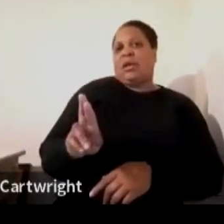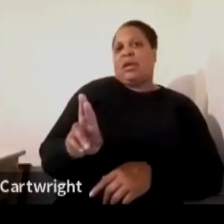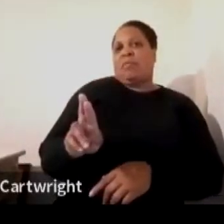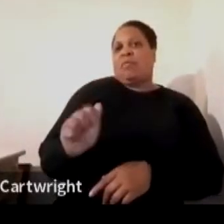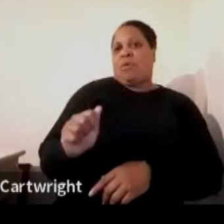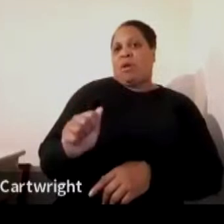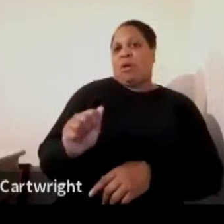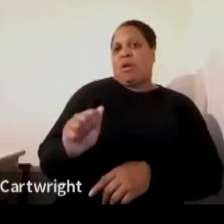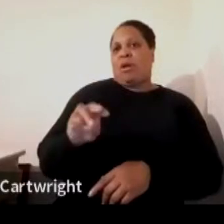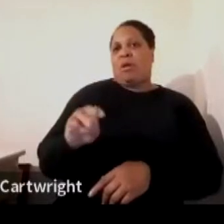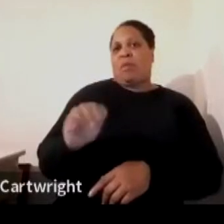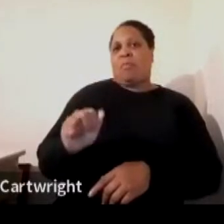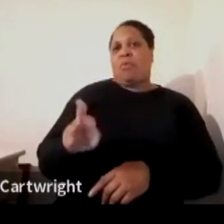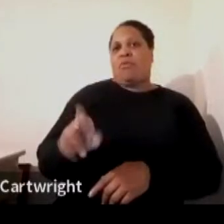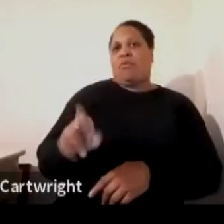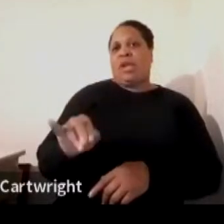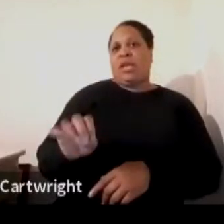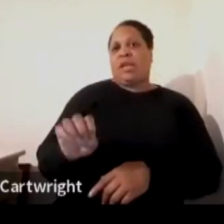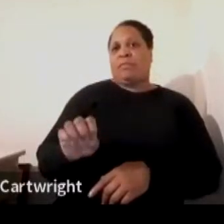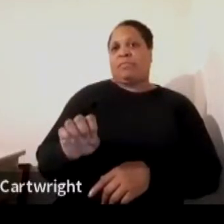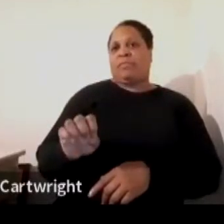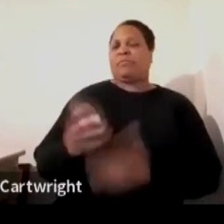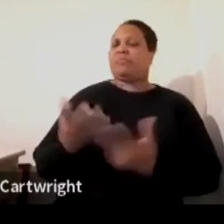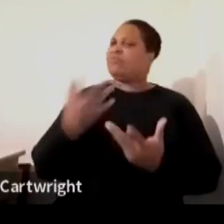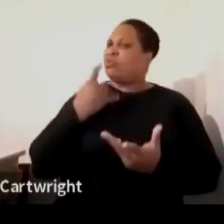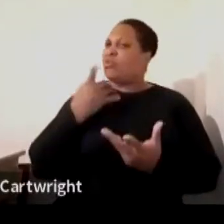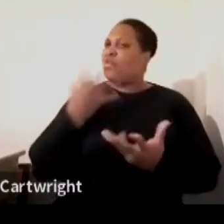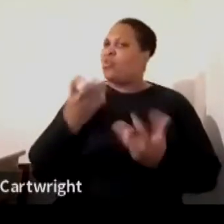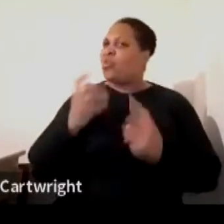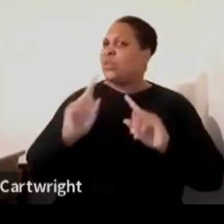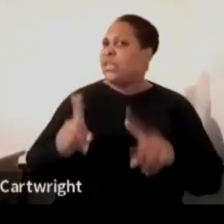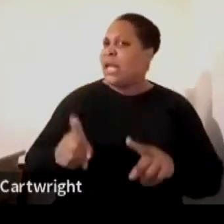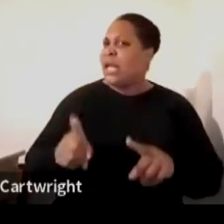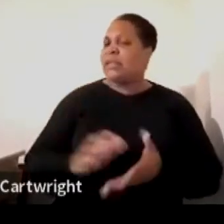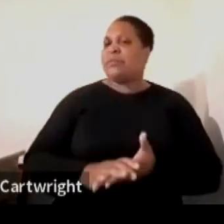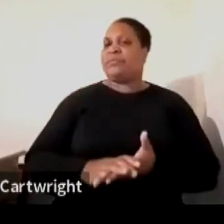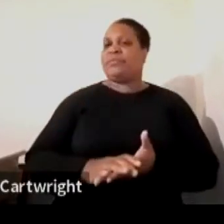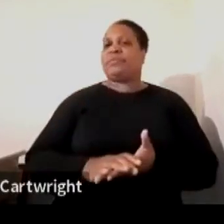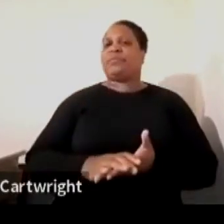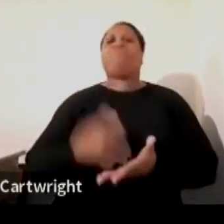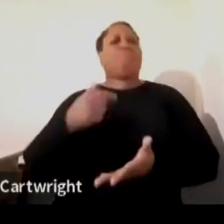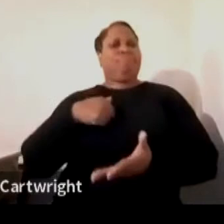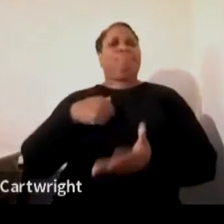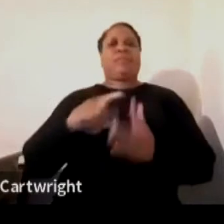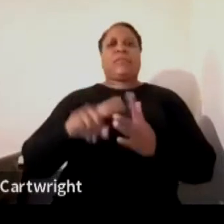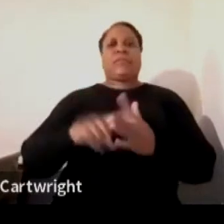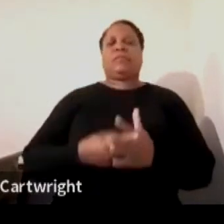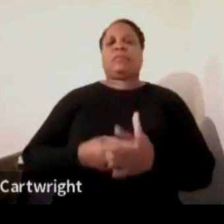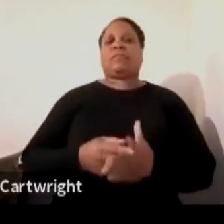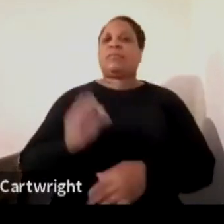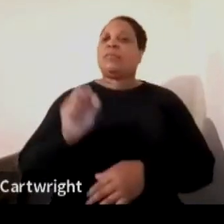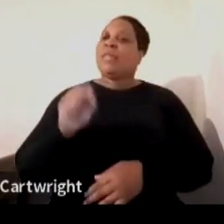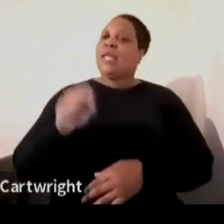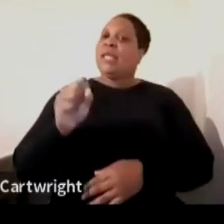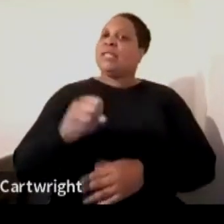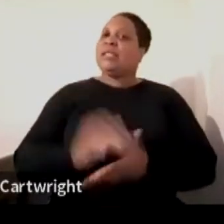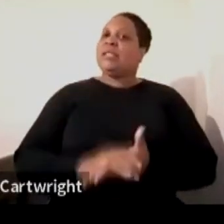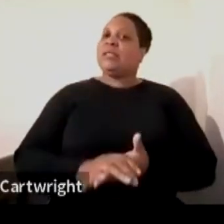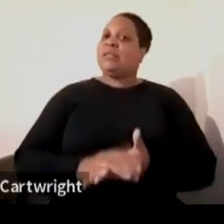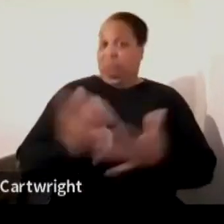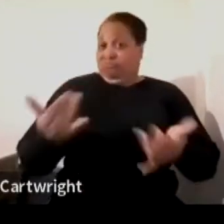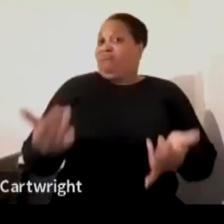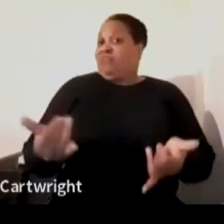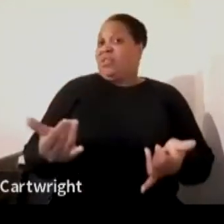Who'd like to take that? I can start. So yes, at the moment,